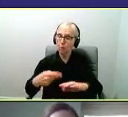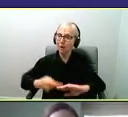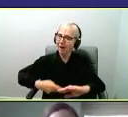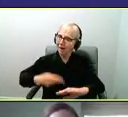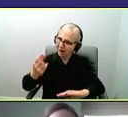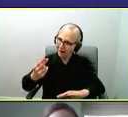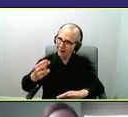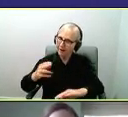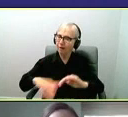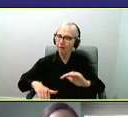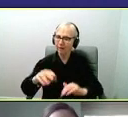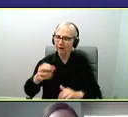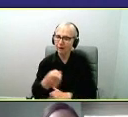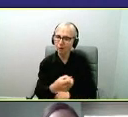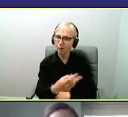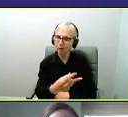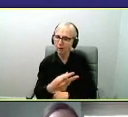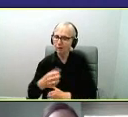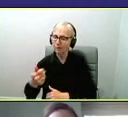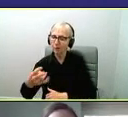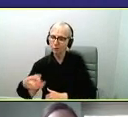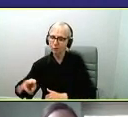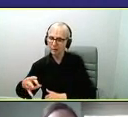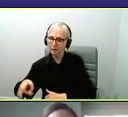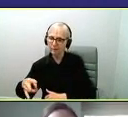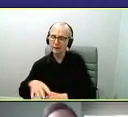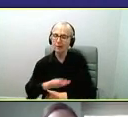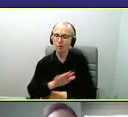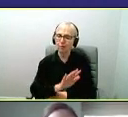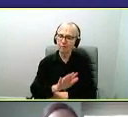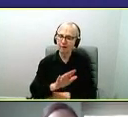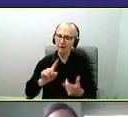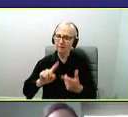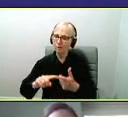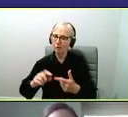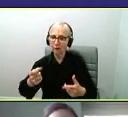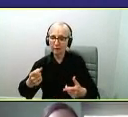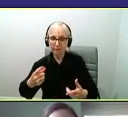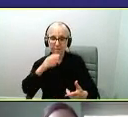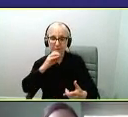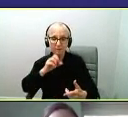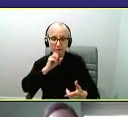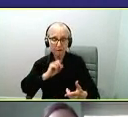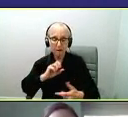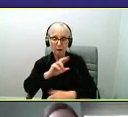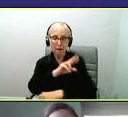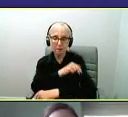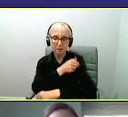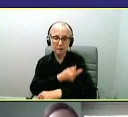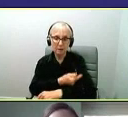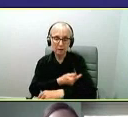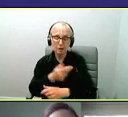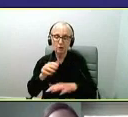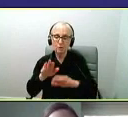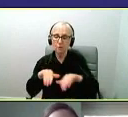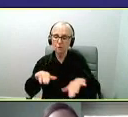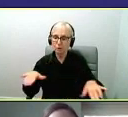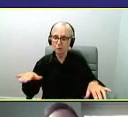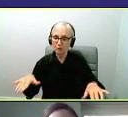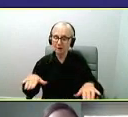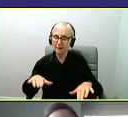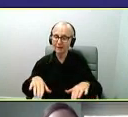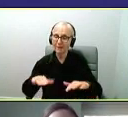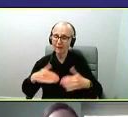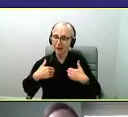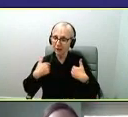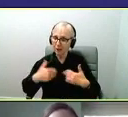to 17 year olds or the 5 to 11 year olds. Hospitalization rates for children with COVID in this age group